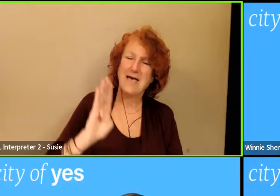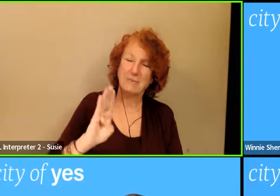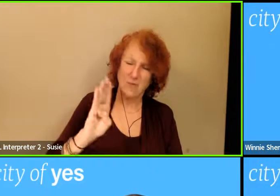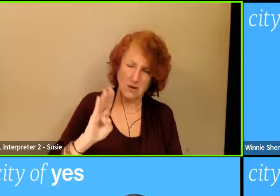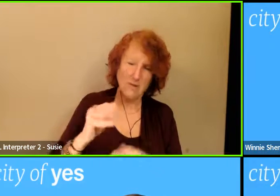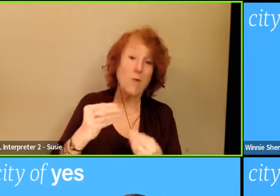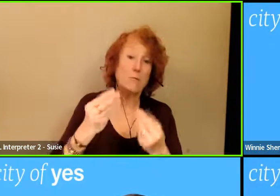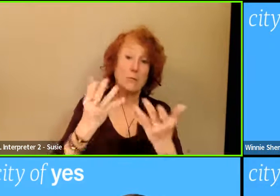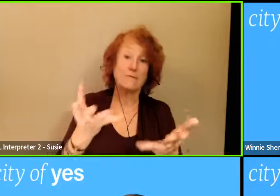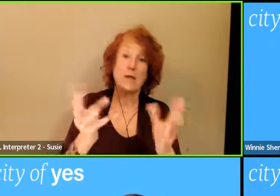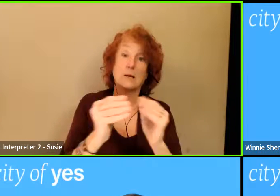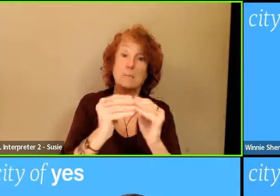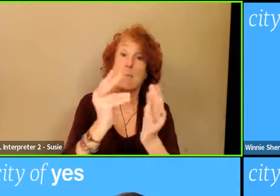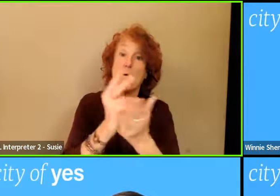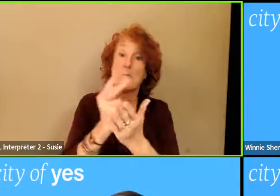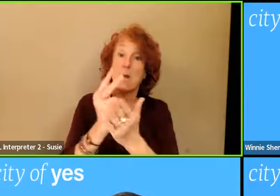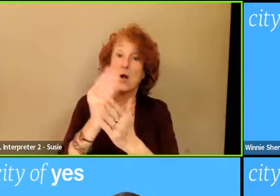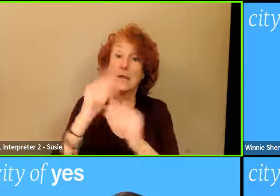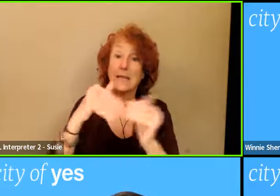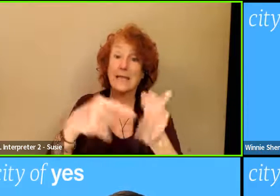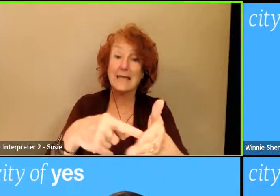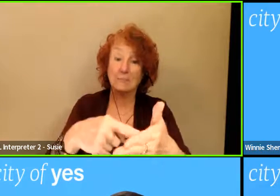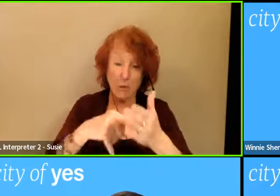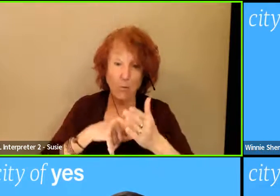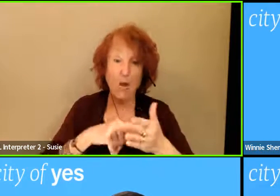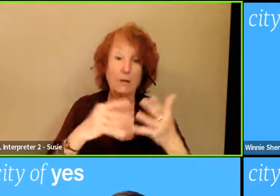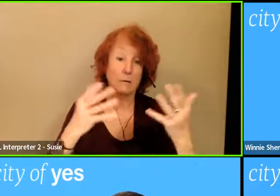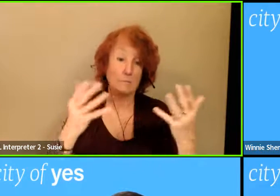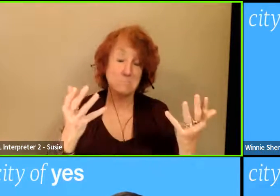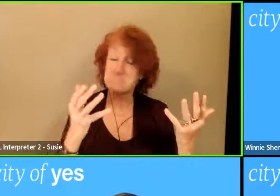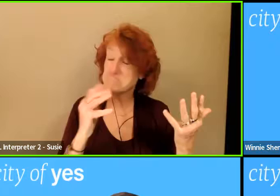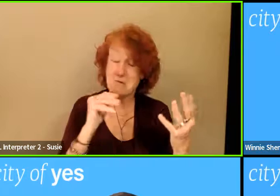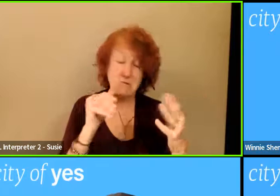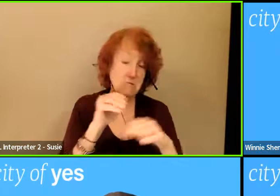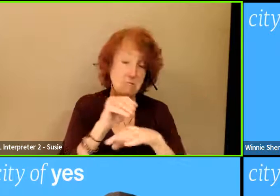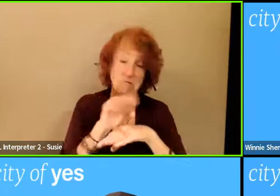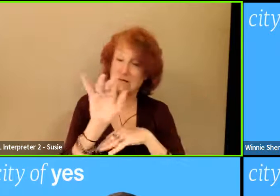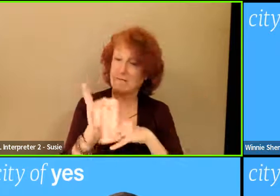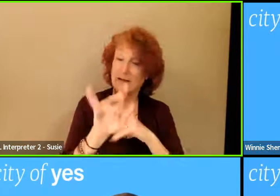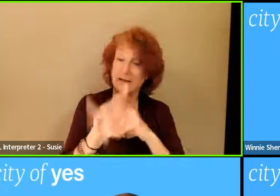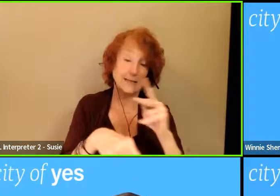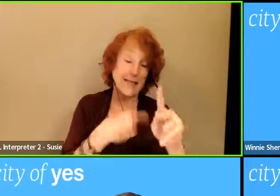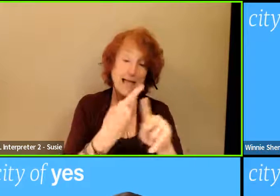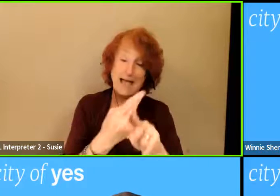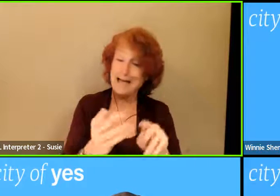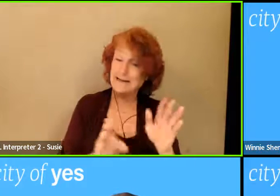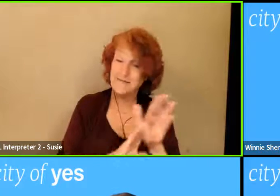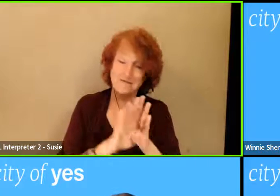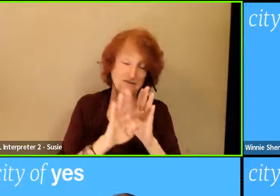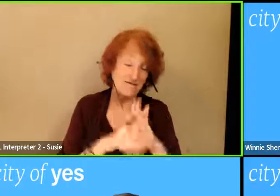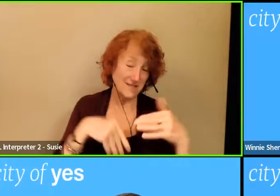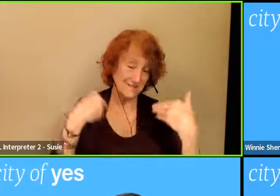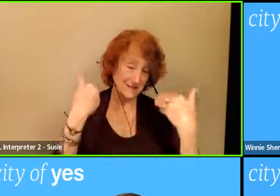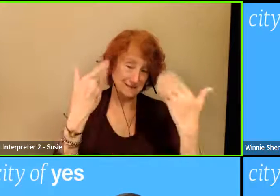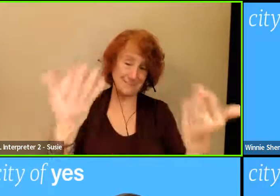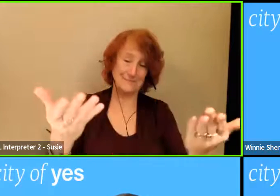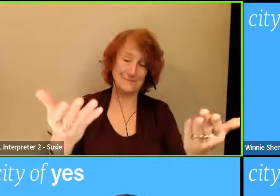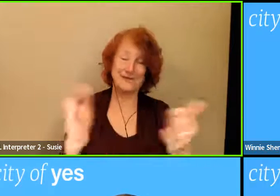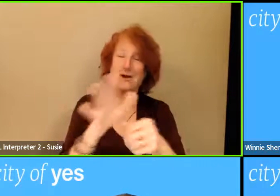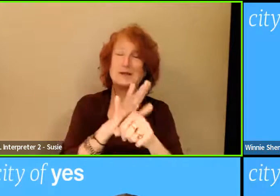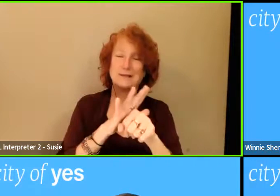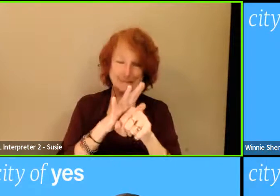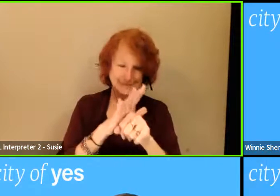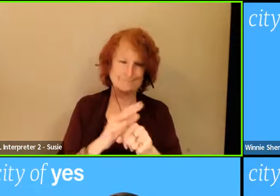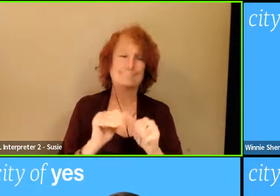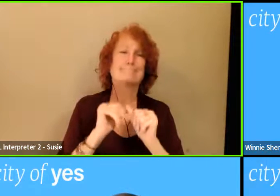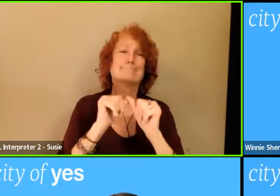than is required by the zoning. And so, this won't affect developments like that. Knock yourselves out. Those areas will continue to provide